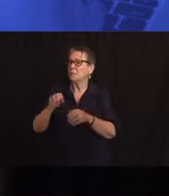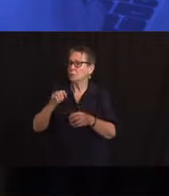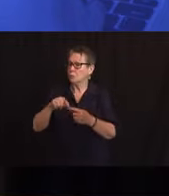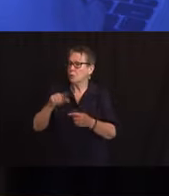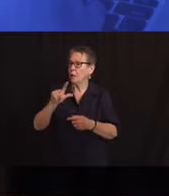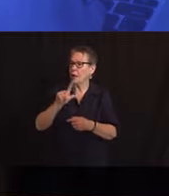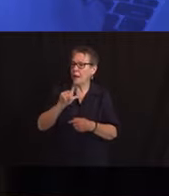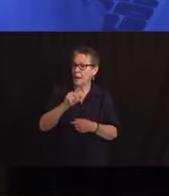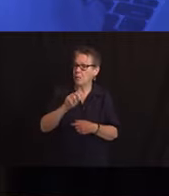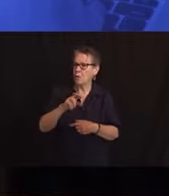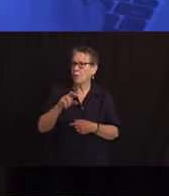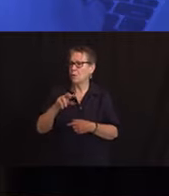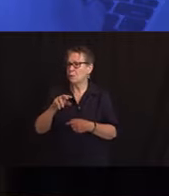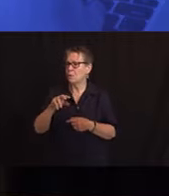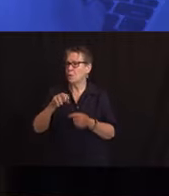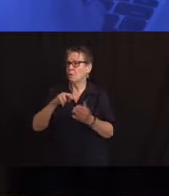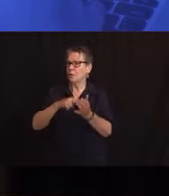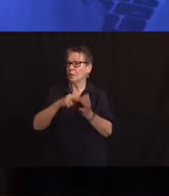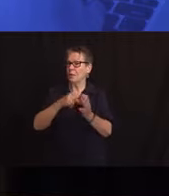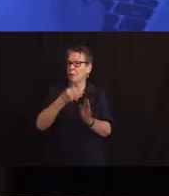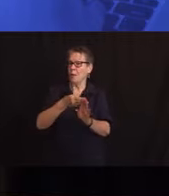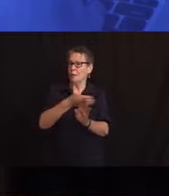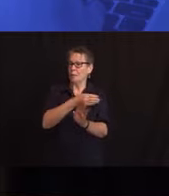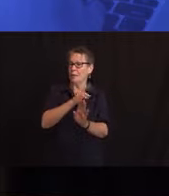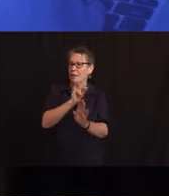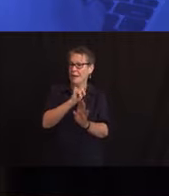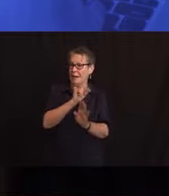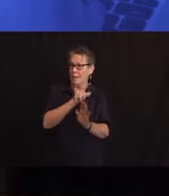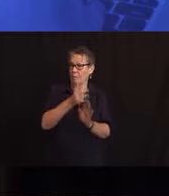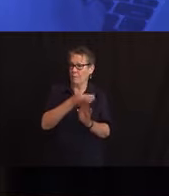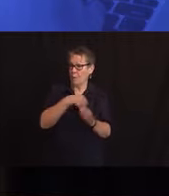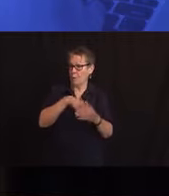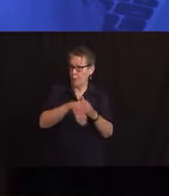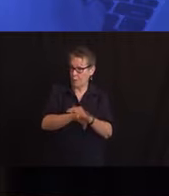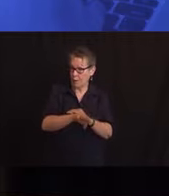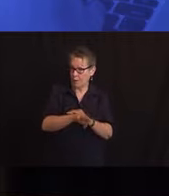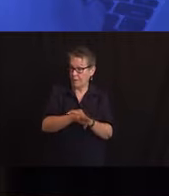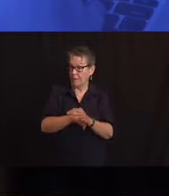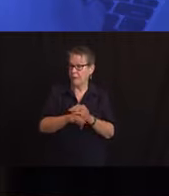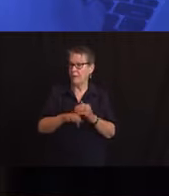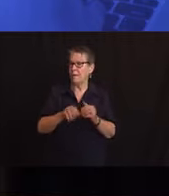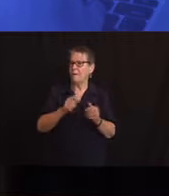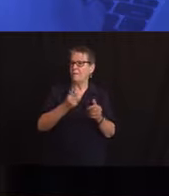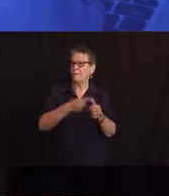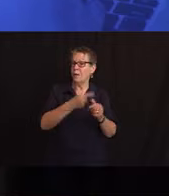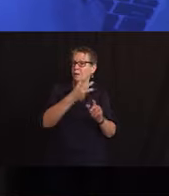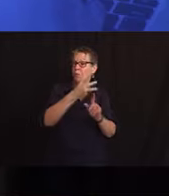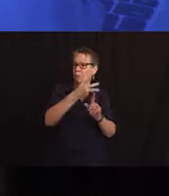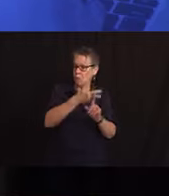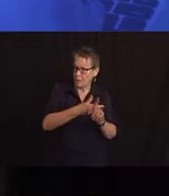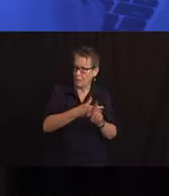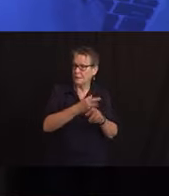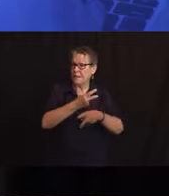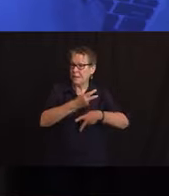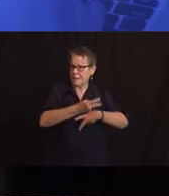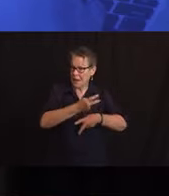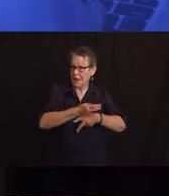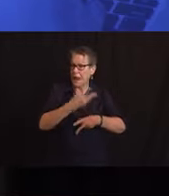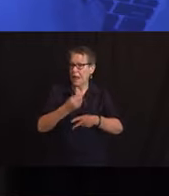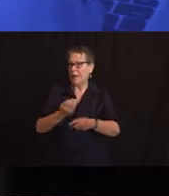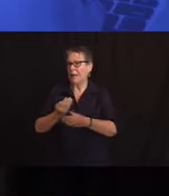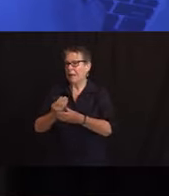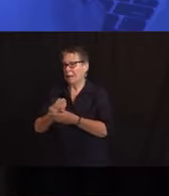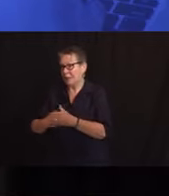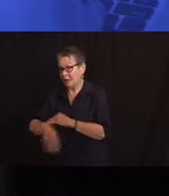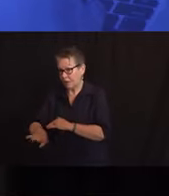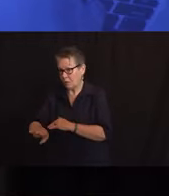prenatal care, first trimester prenatal care, and postpartum care after they deliver outside of the city.